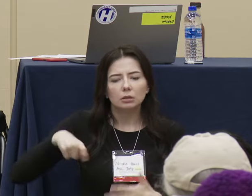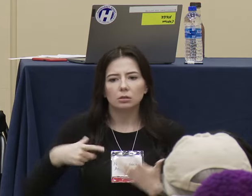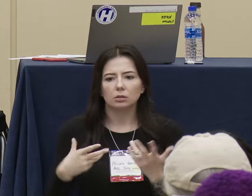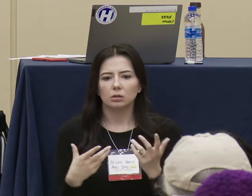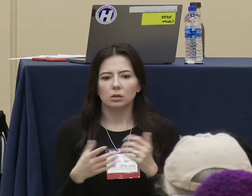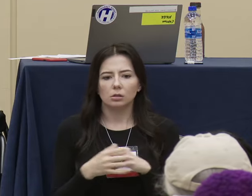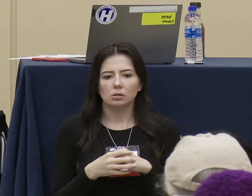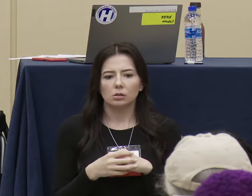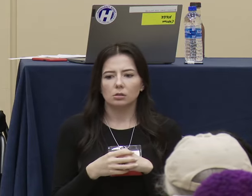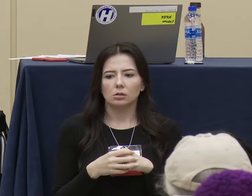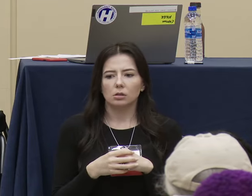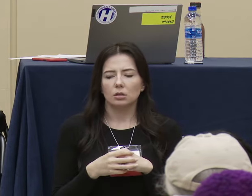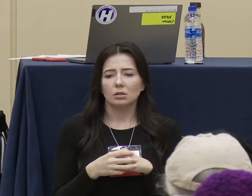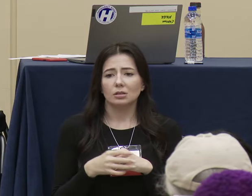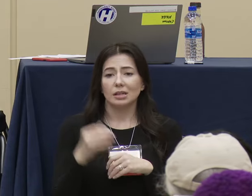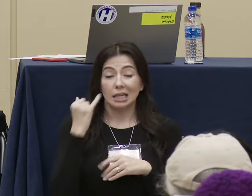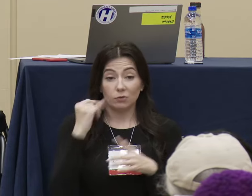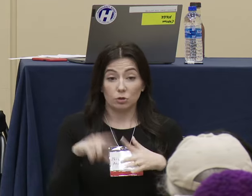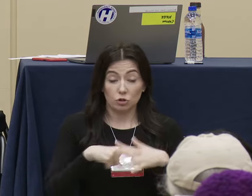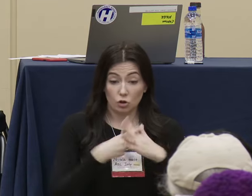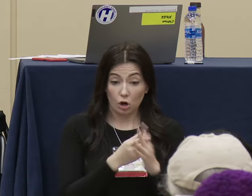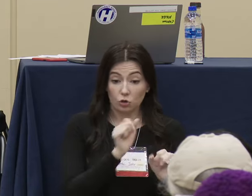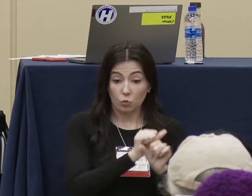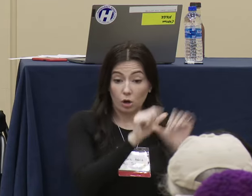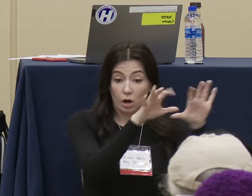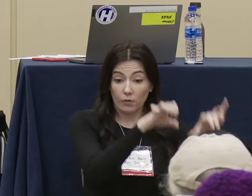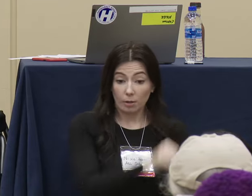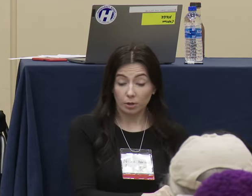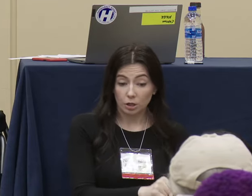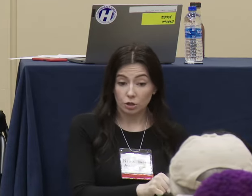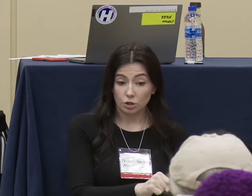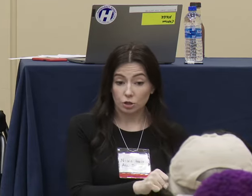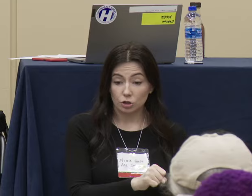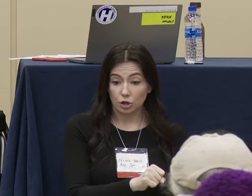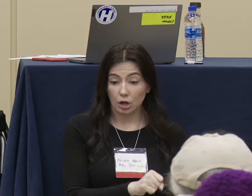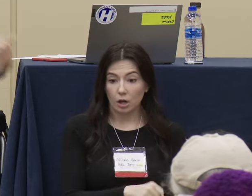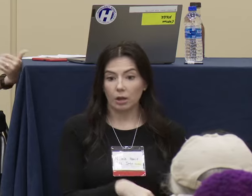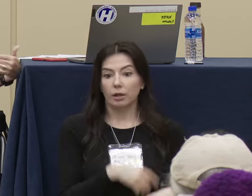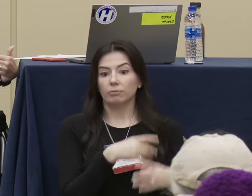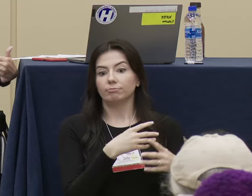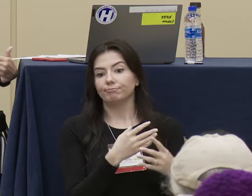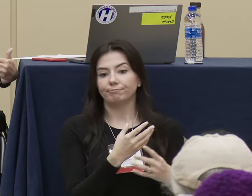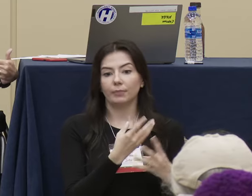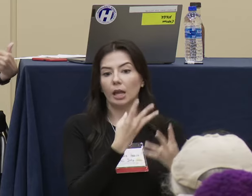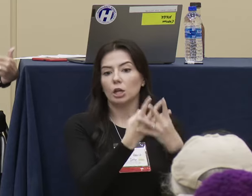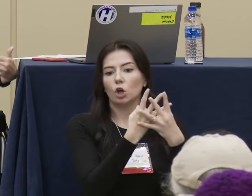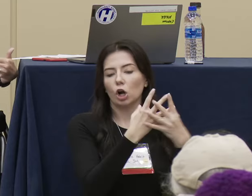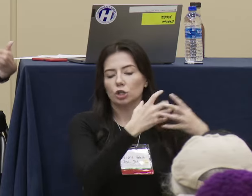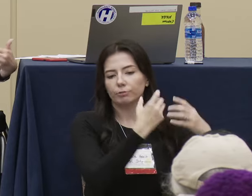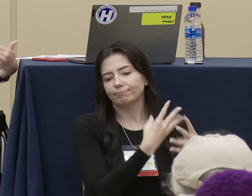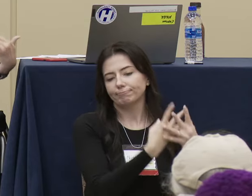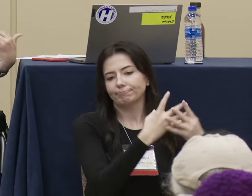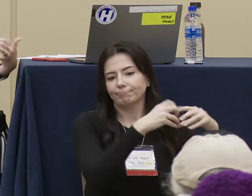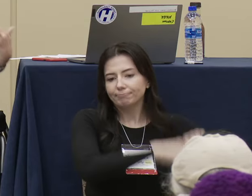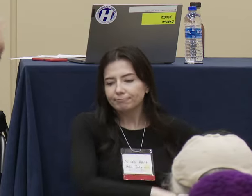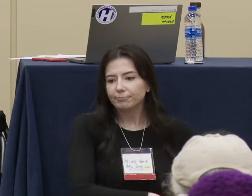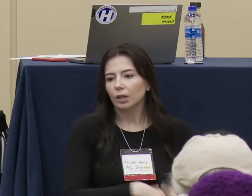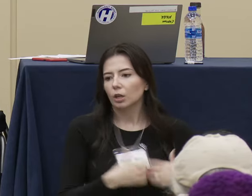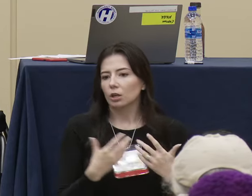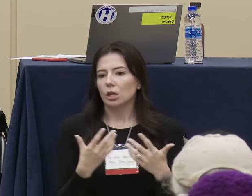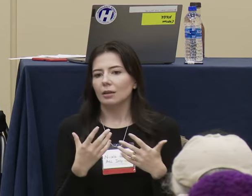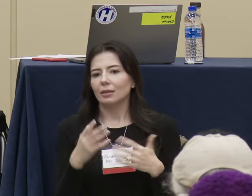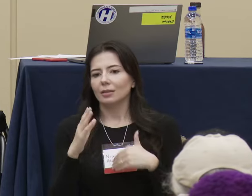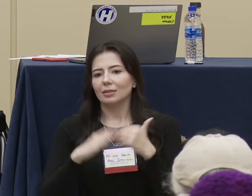start the work of abolition and decarceration from that, then it's very easy to then decarcerate people that have